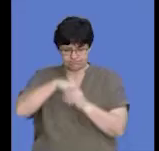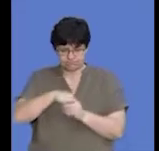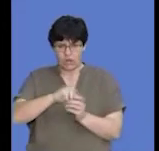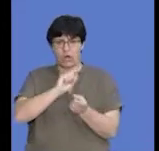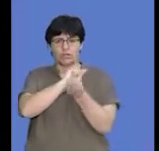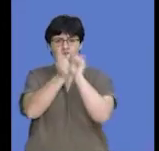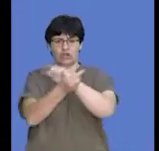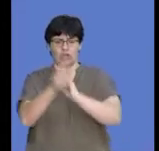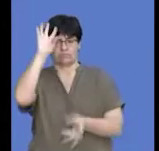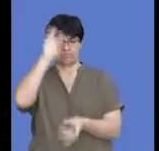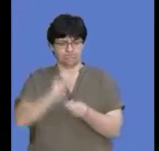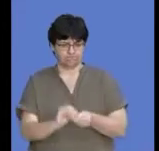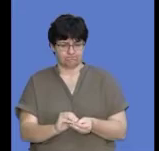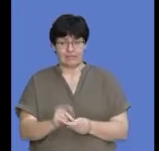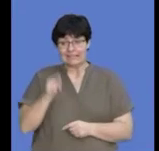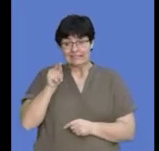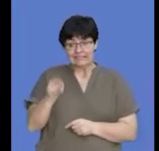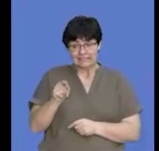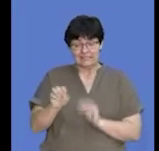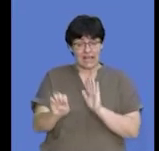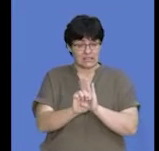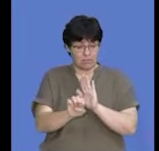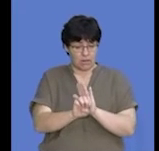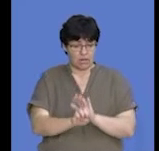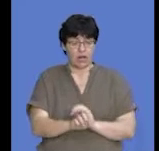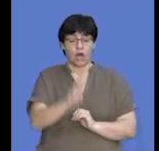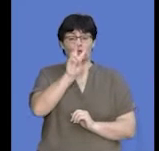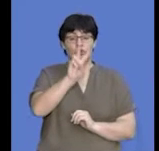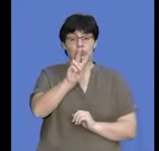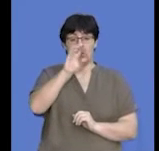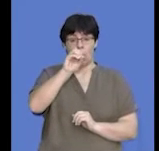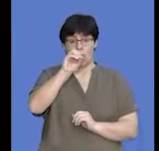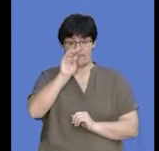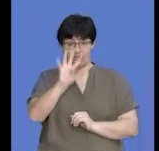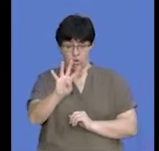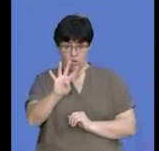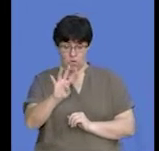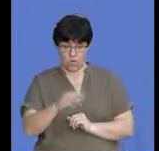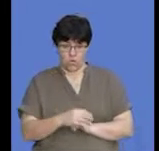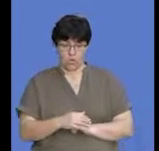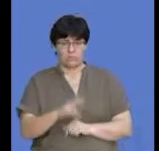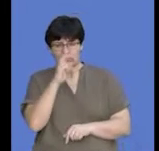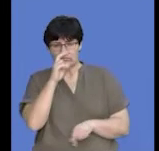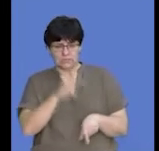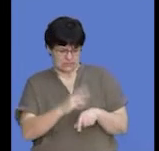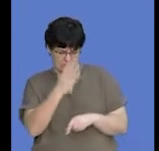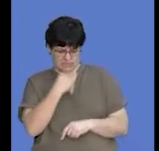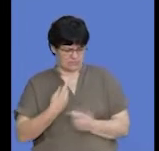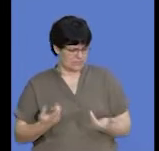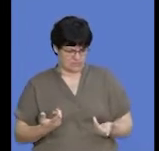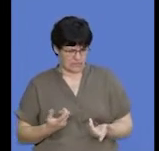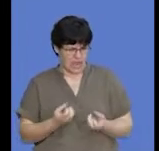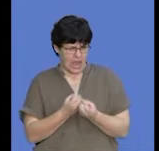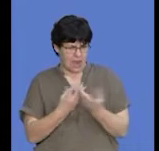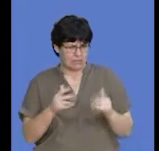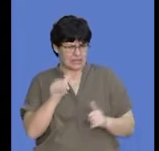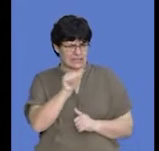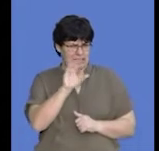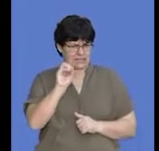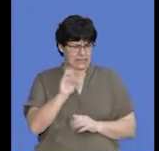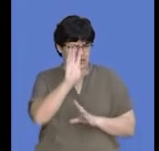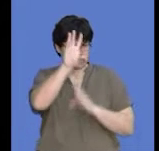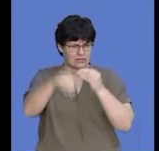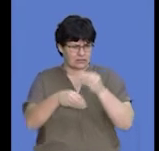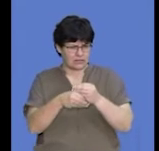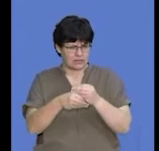change? In this particular example, we've got 204. So I need to ask myself, how many times does 60